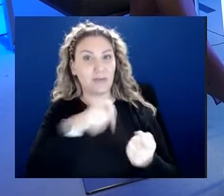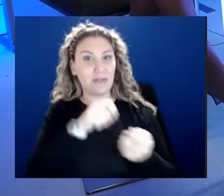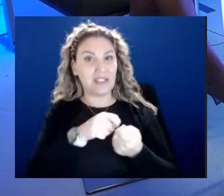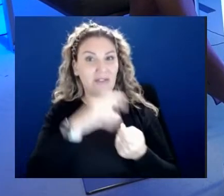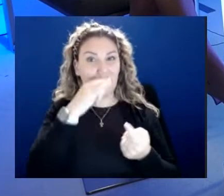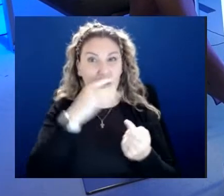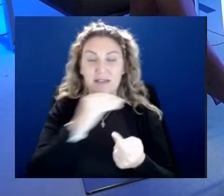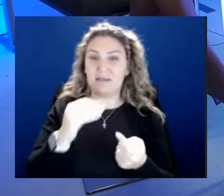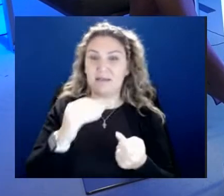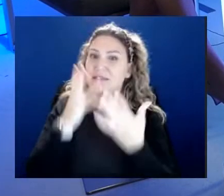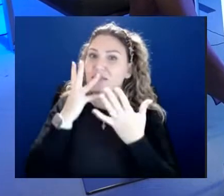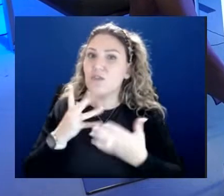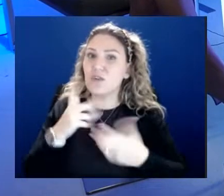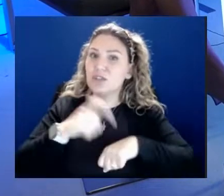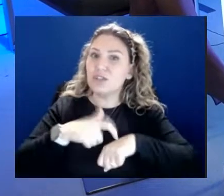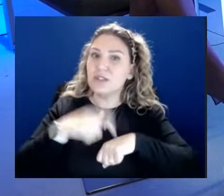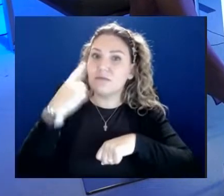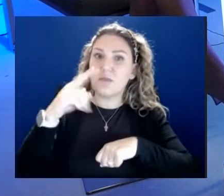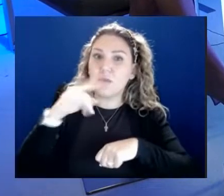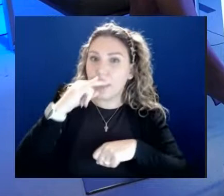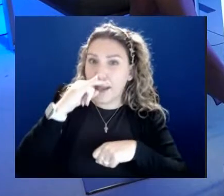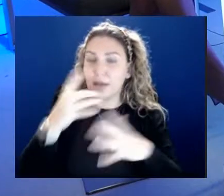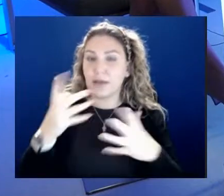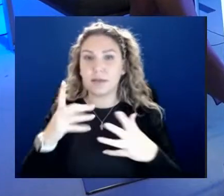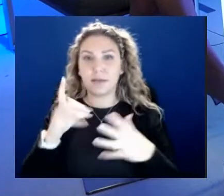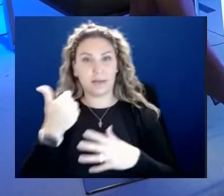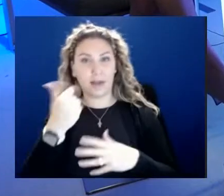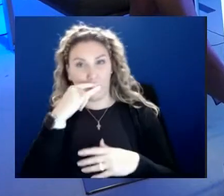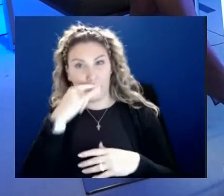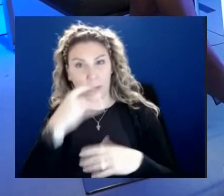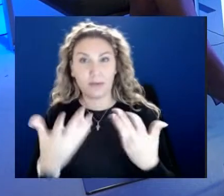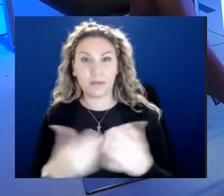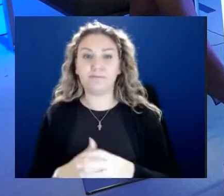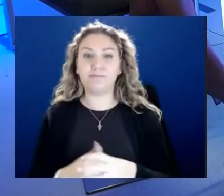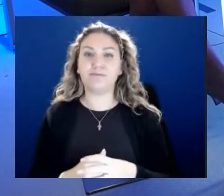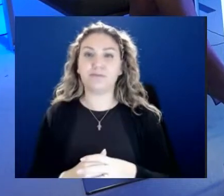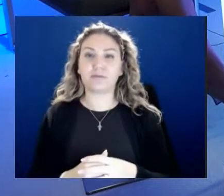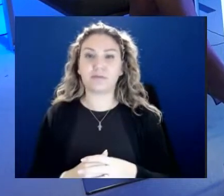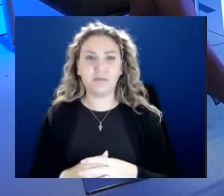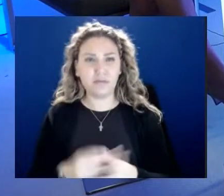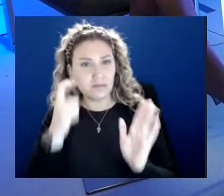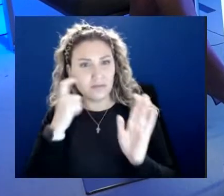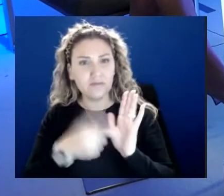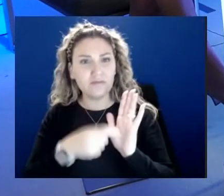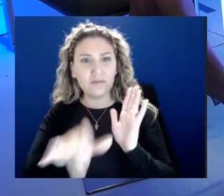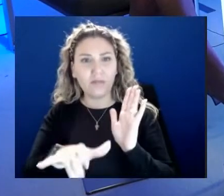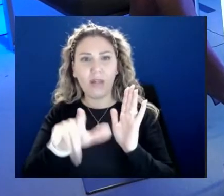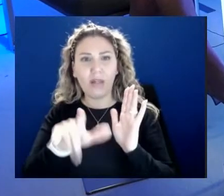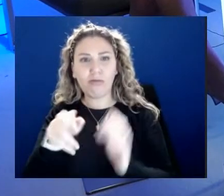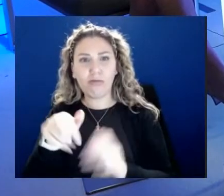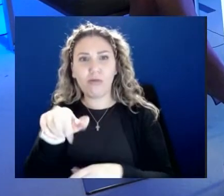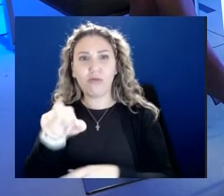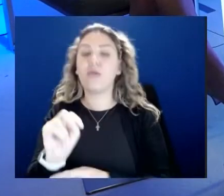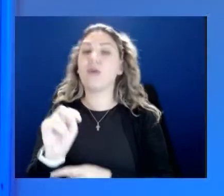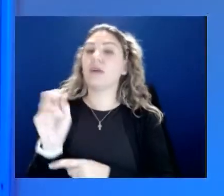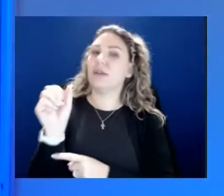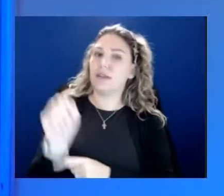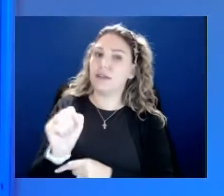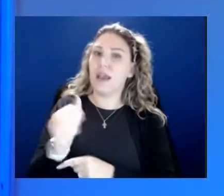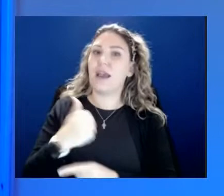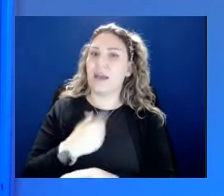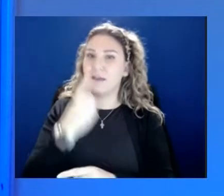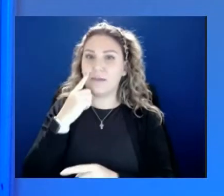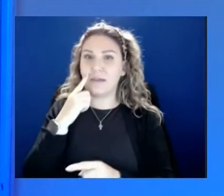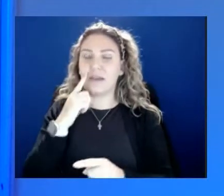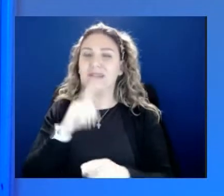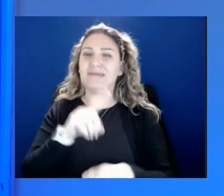unfortunate time of the year for other kids. Have you noticed that, Lauren, as well? I have, and I do think it, to Dr. Johnson's point, does